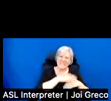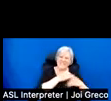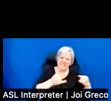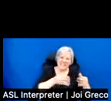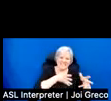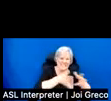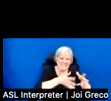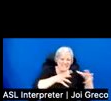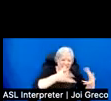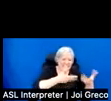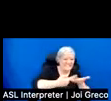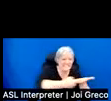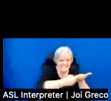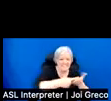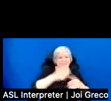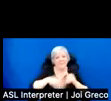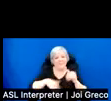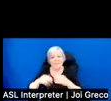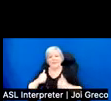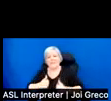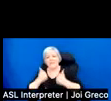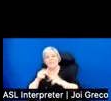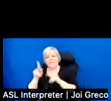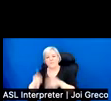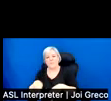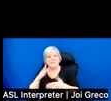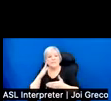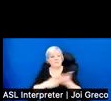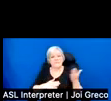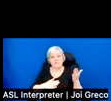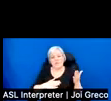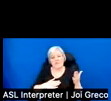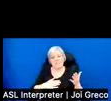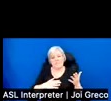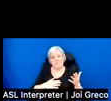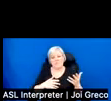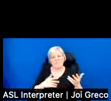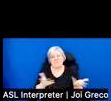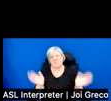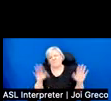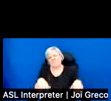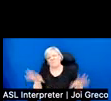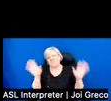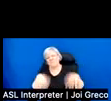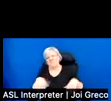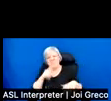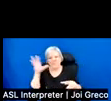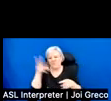groups struggled with this. Some of them were unable or unwilling to put in the extra creative thinking to perform these assessments